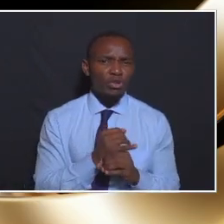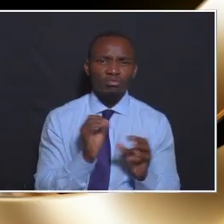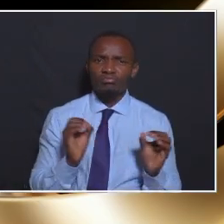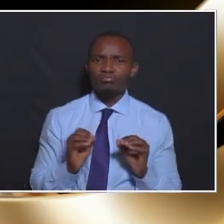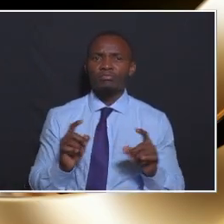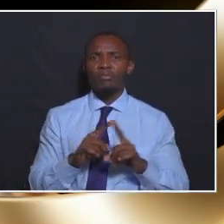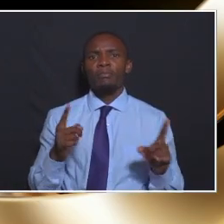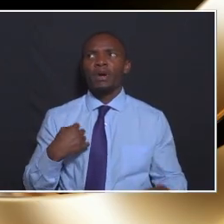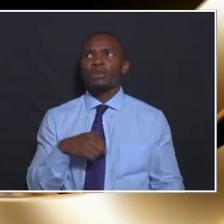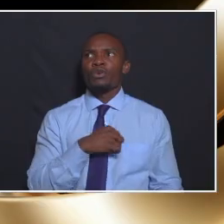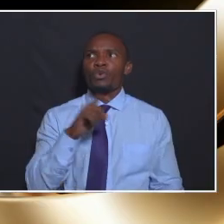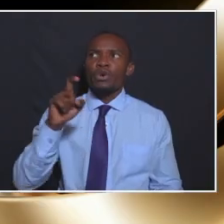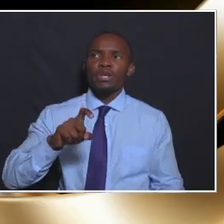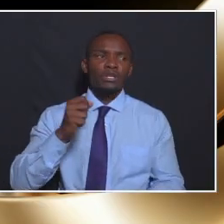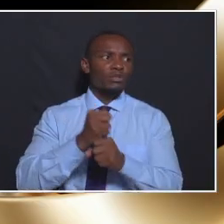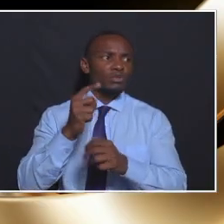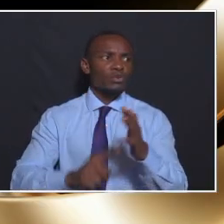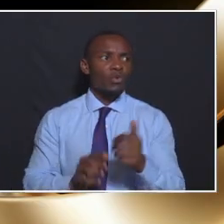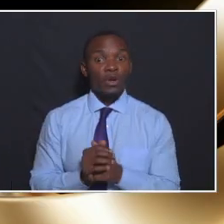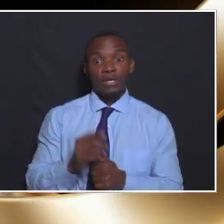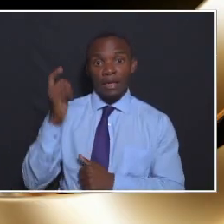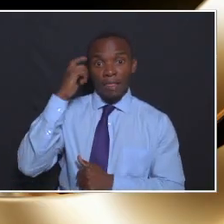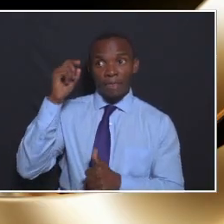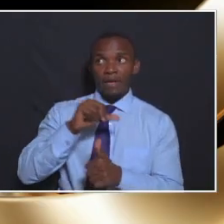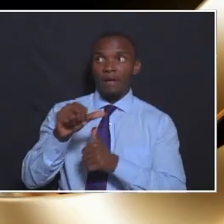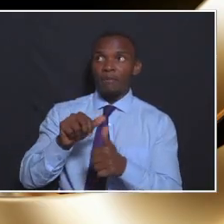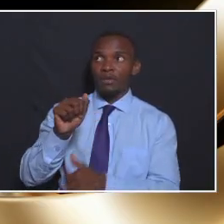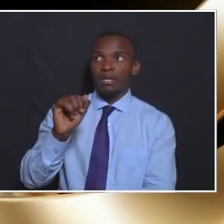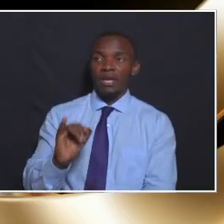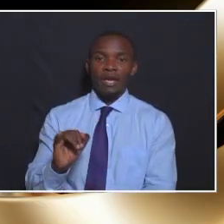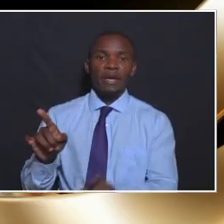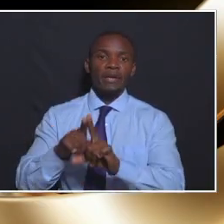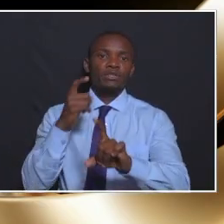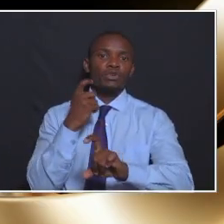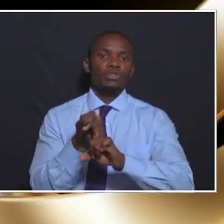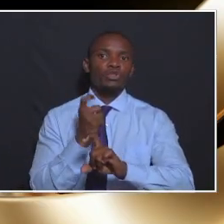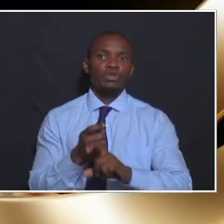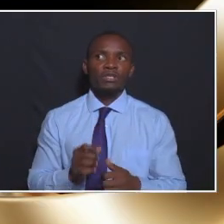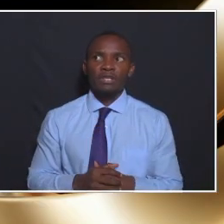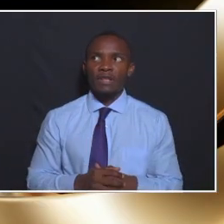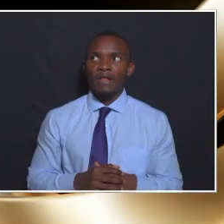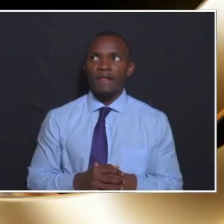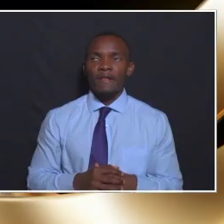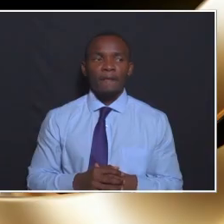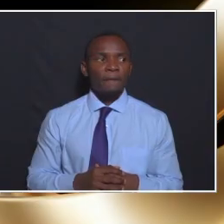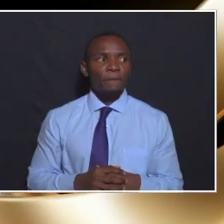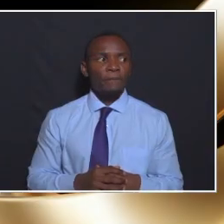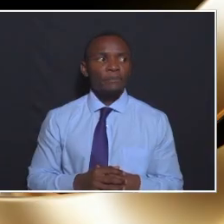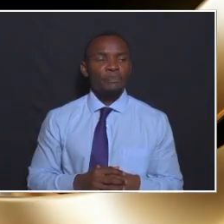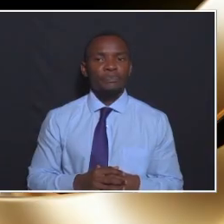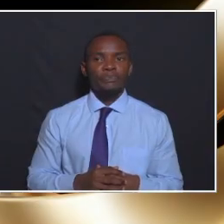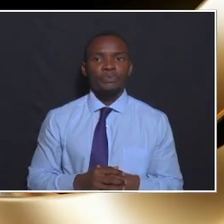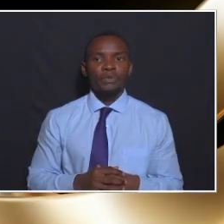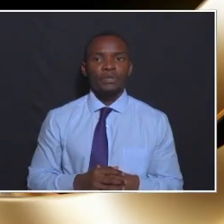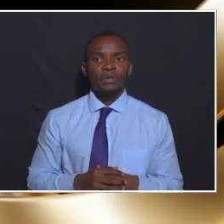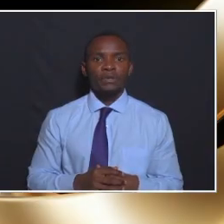should start to think about it as tools. For example, for us in audio, we use a lot of these are different